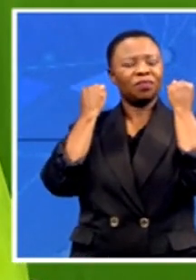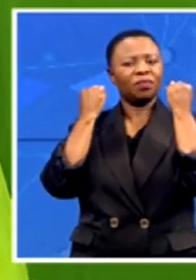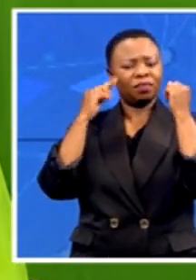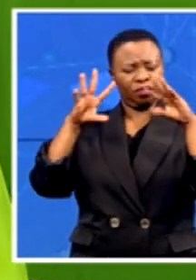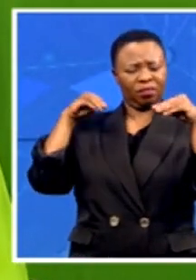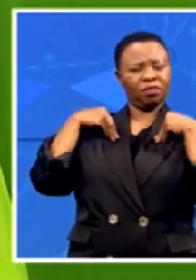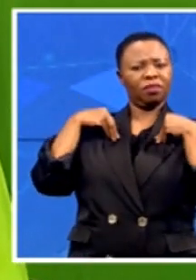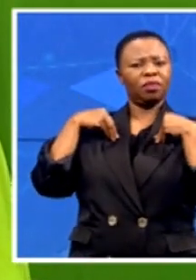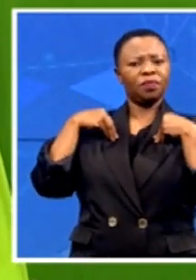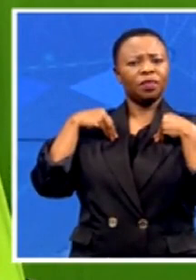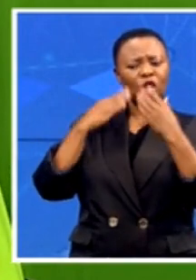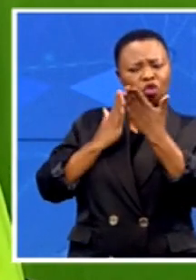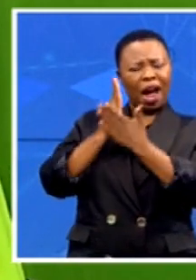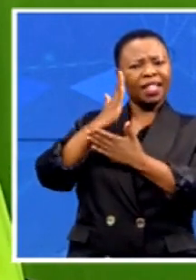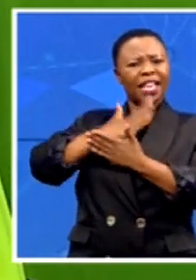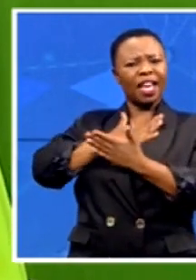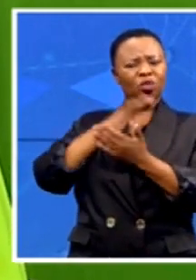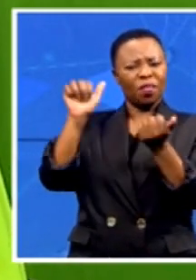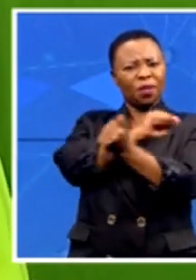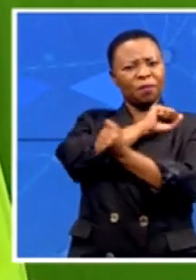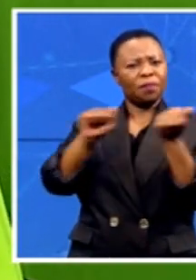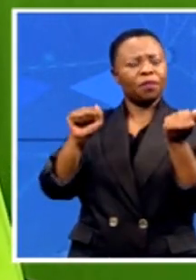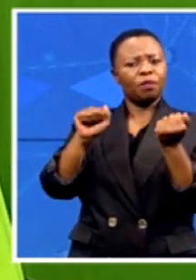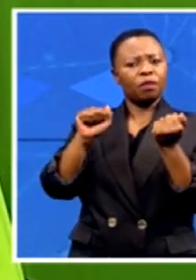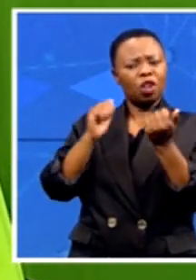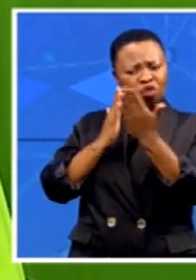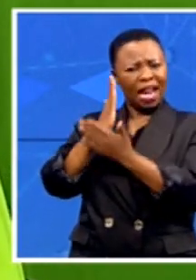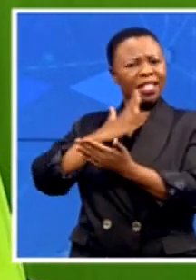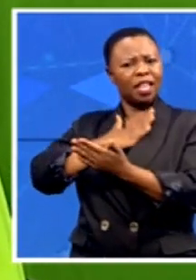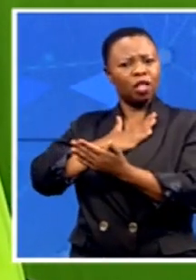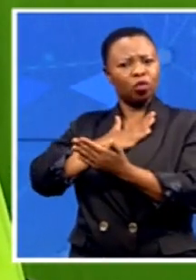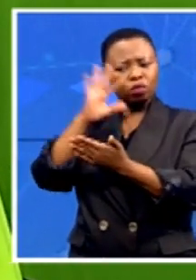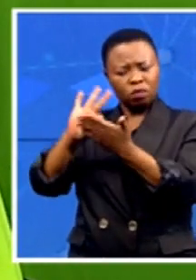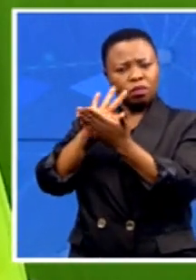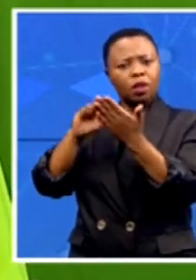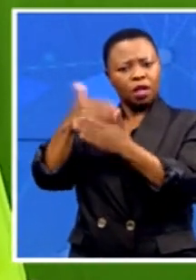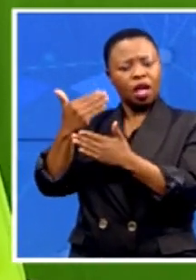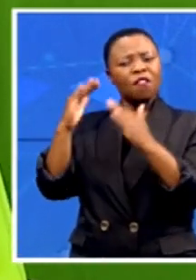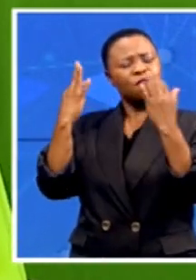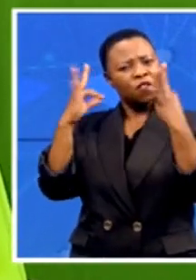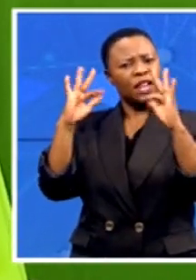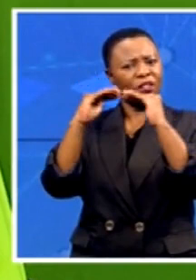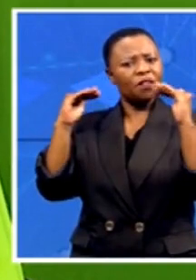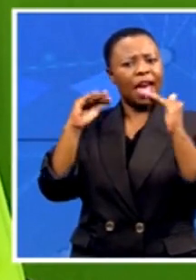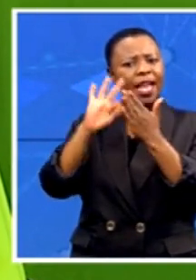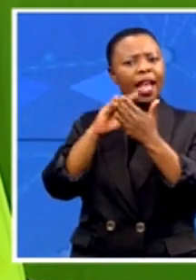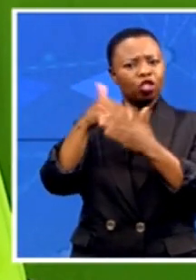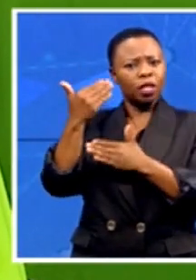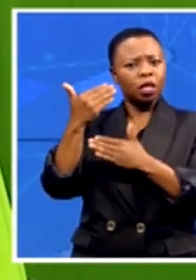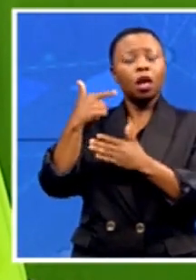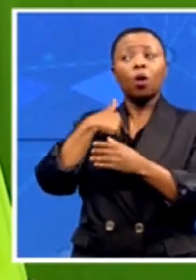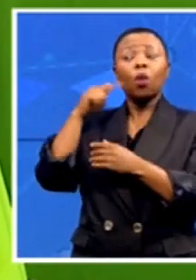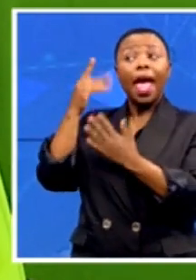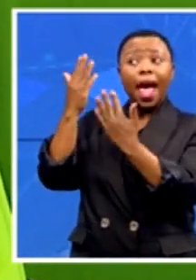in elections and in a free and fair elections. And we expect the IEC to really play that role. I'd really like to